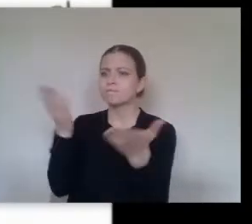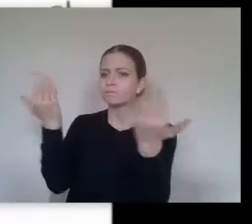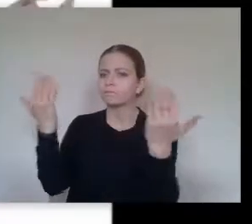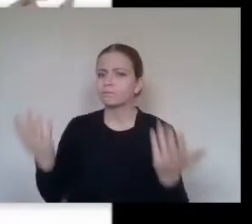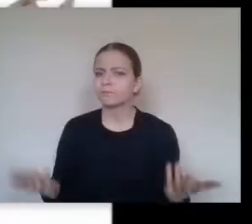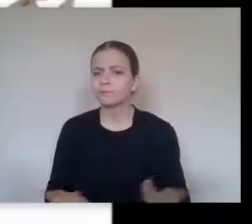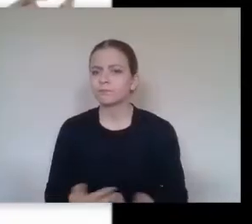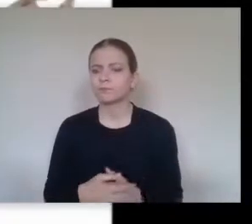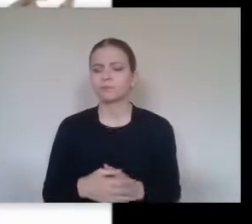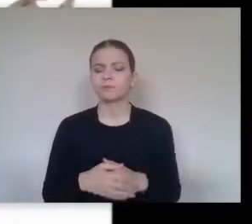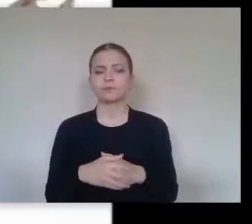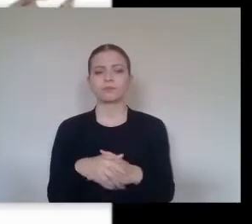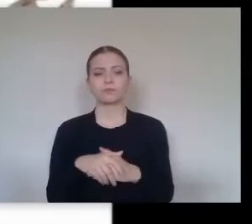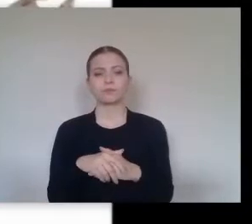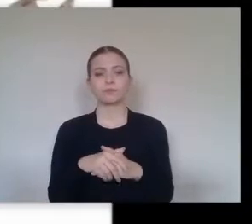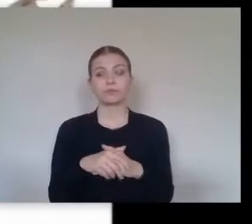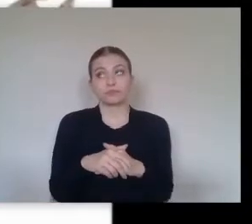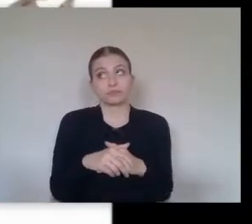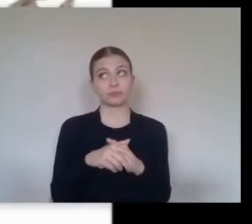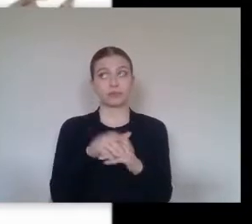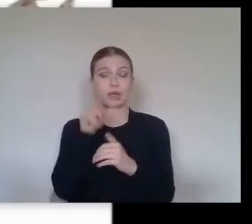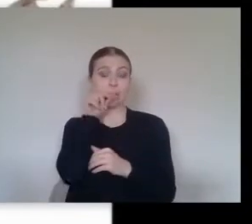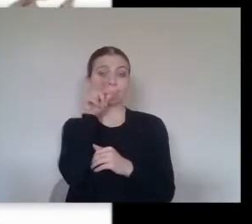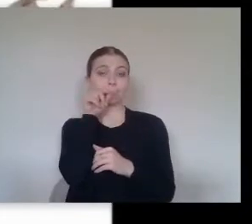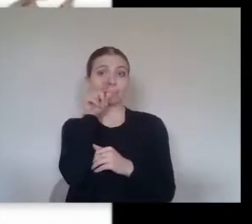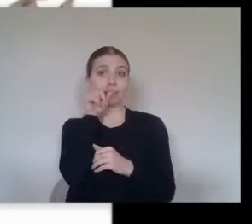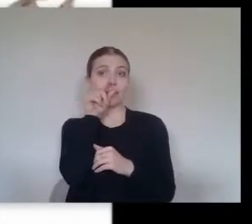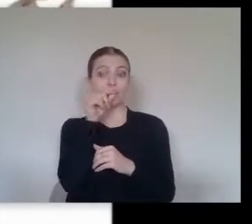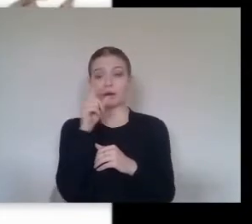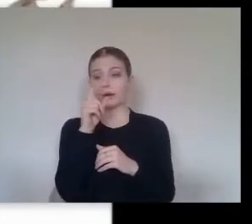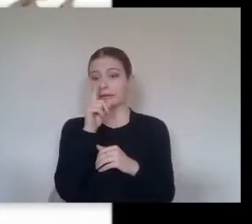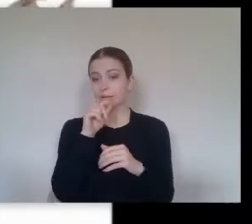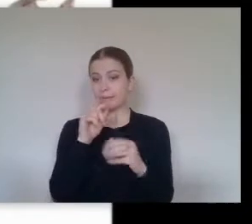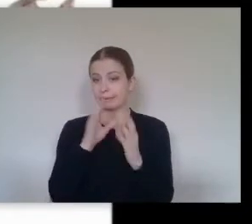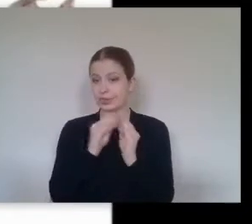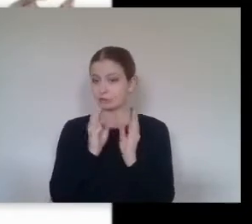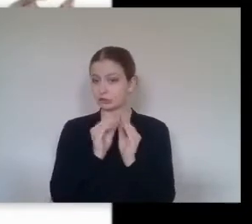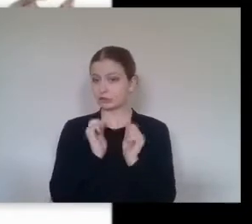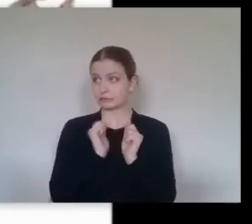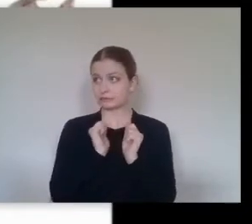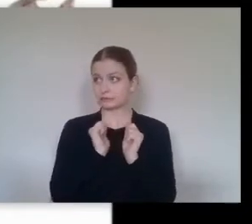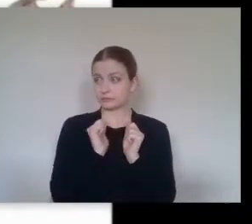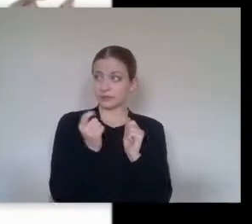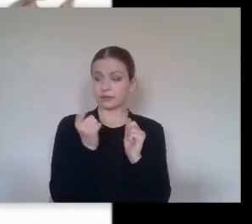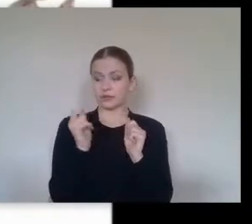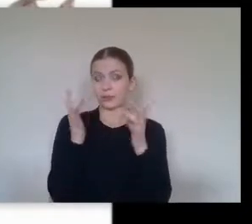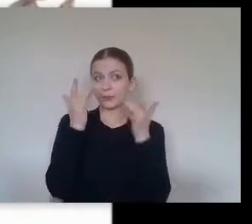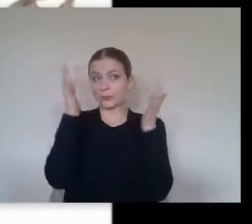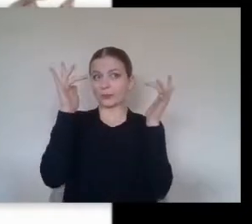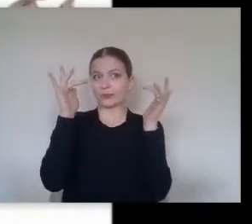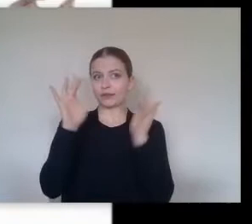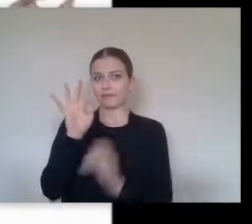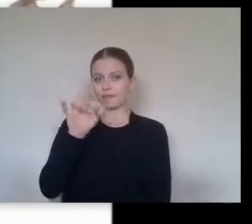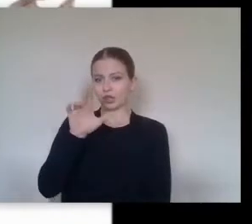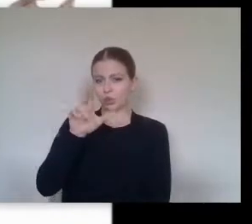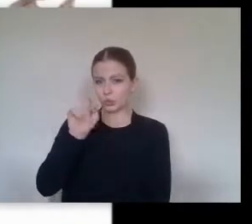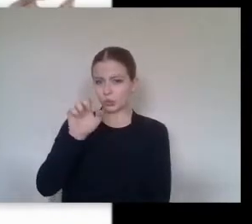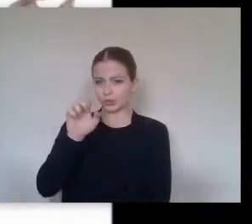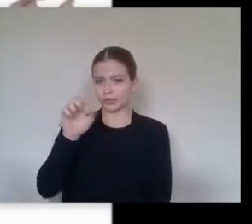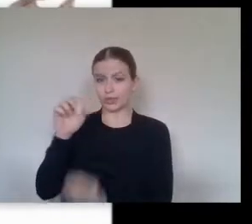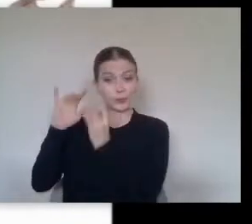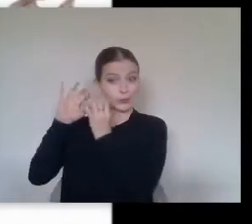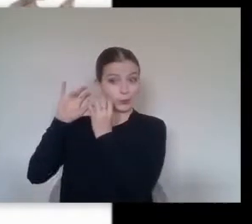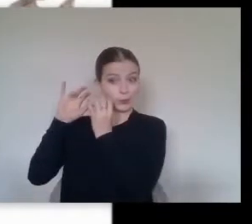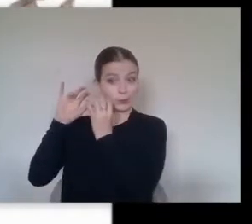up! We were doing bird imitations, said the flutes, the shiniest and highest bit of the